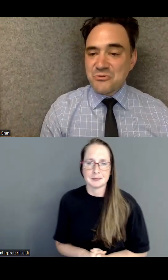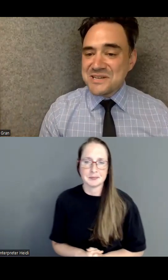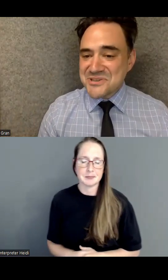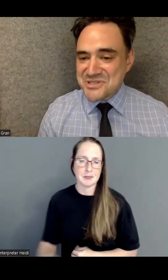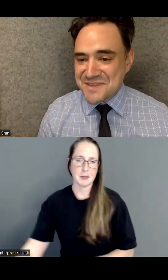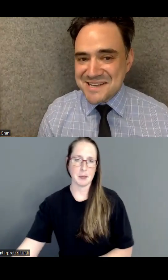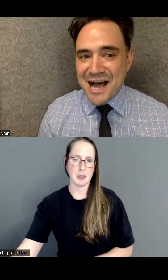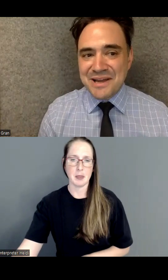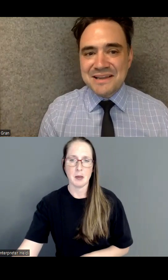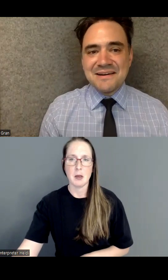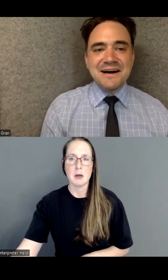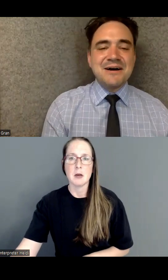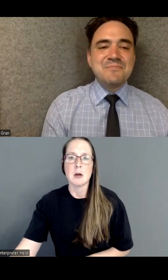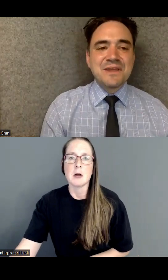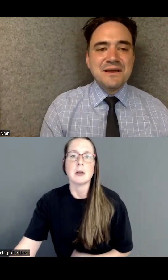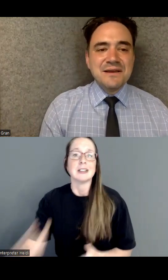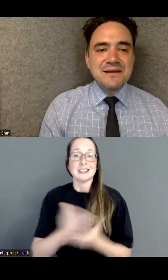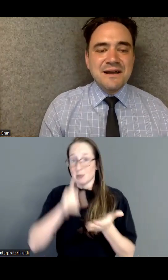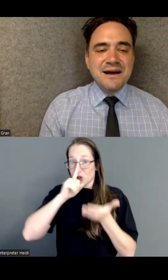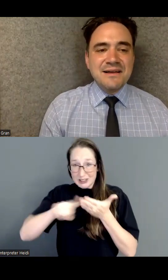Some of the research on the topic.